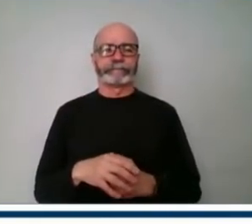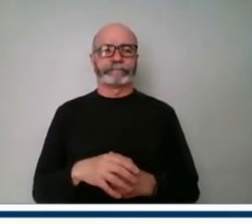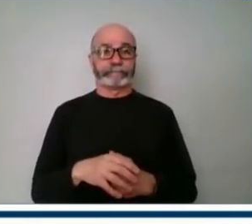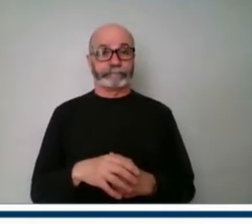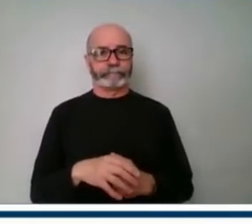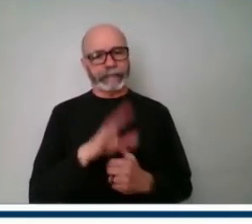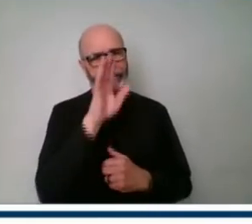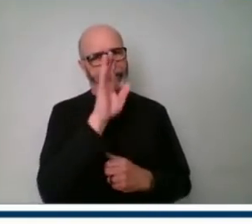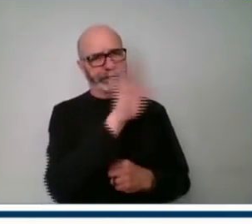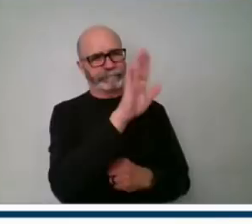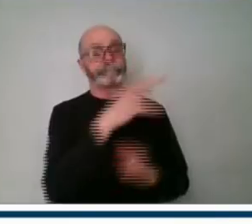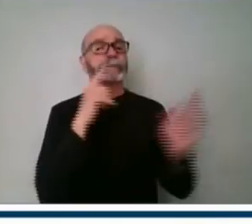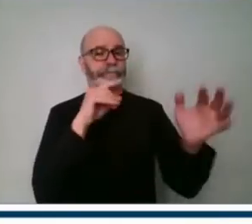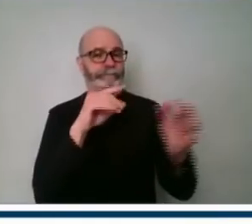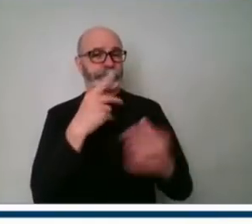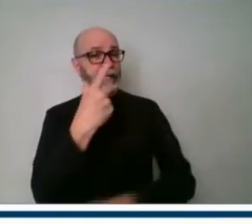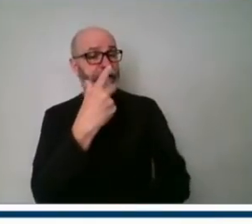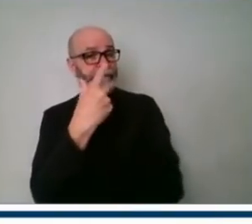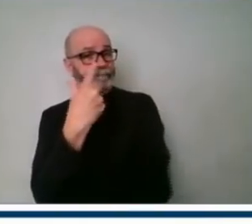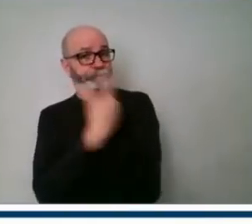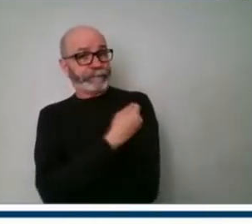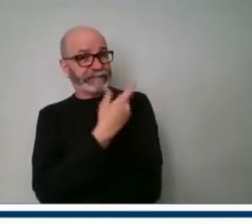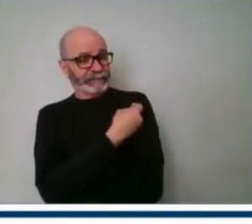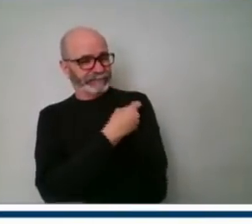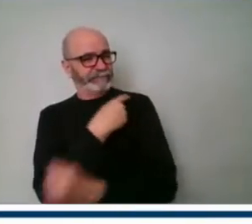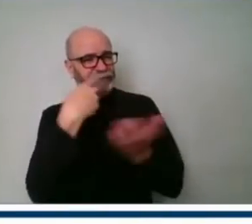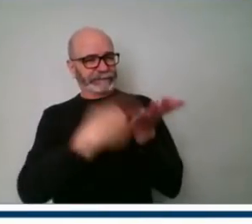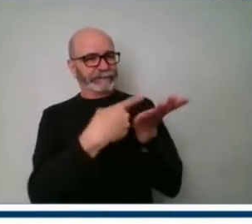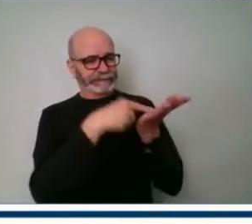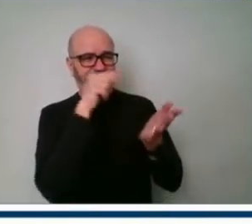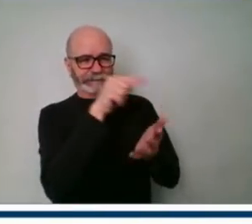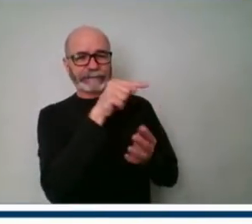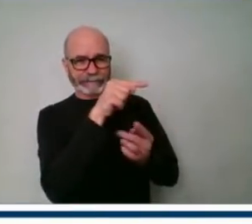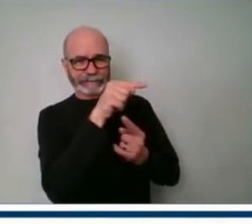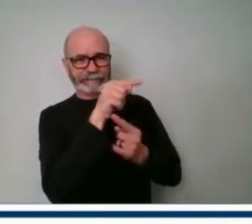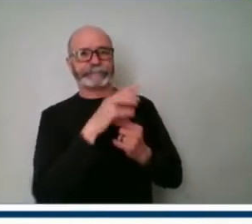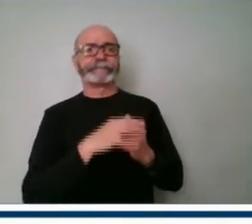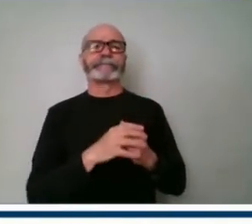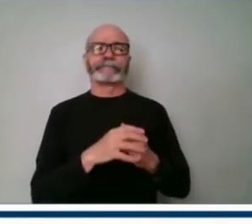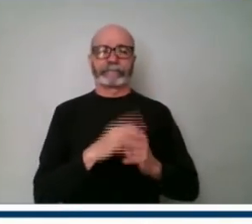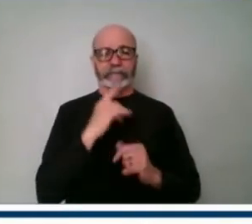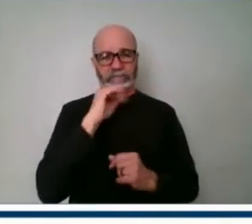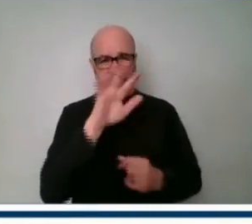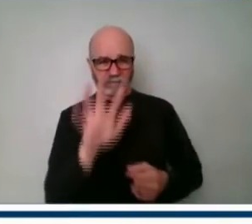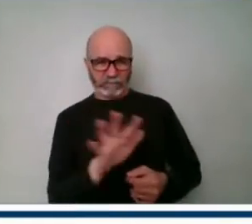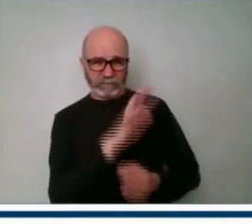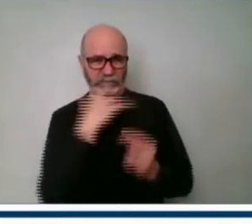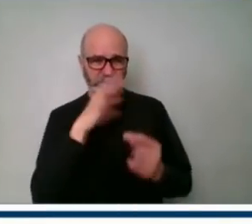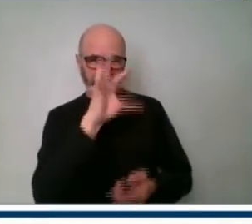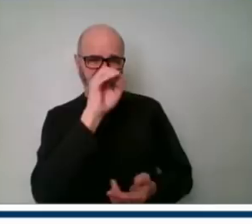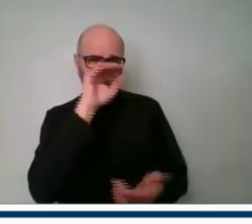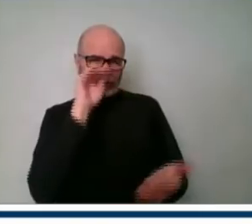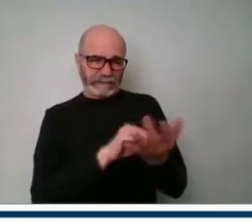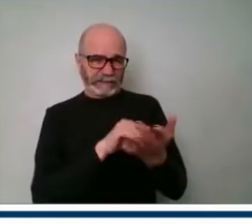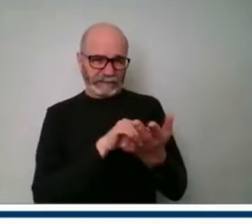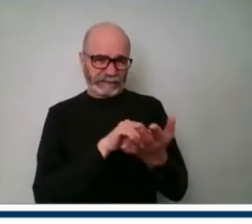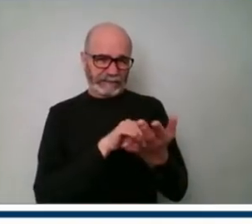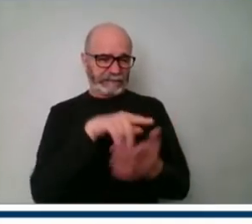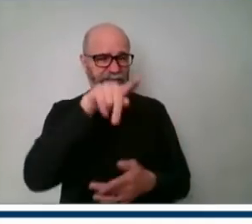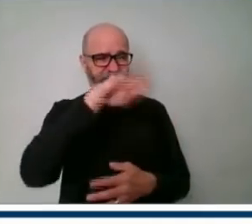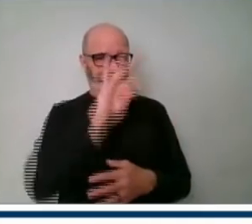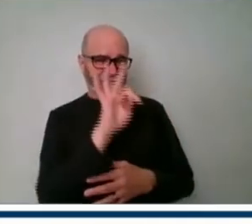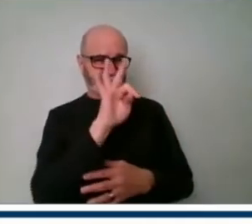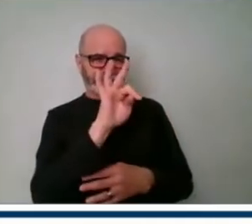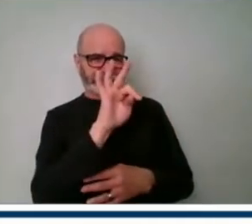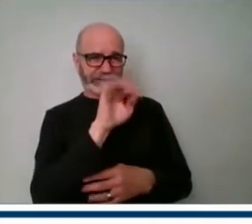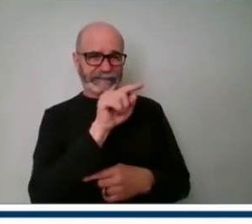spoke, the idea was that we were expected to get 50,000 doses of Pfizer and Moderna next week. Can you just confirm whether or not that